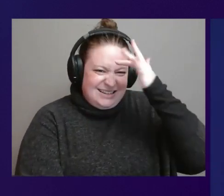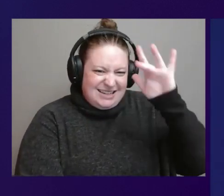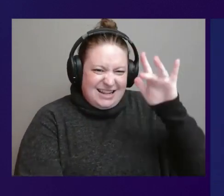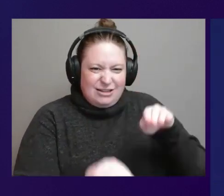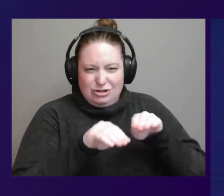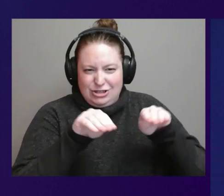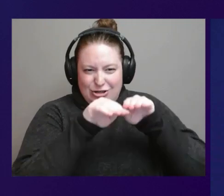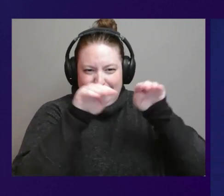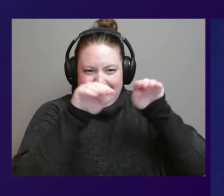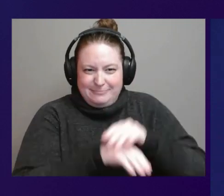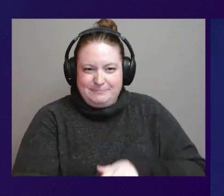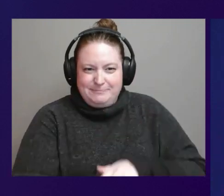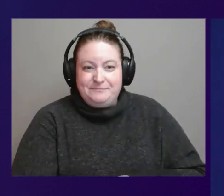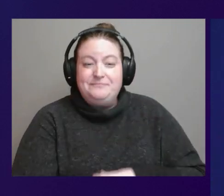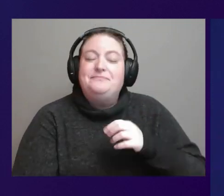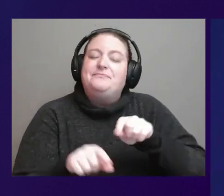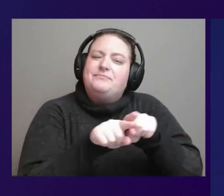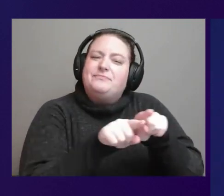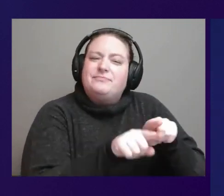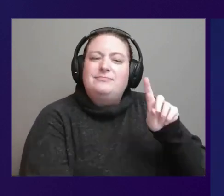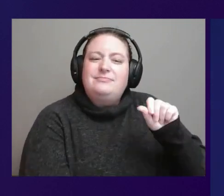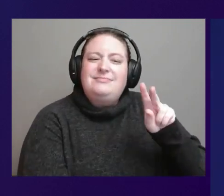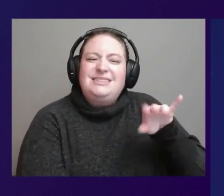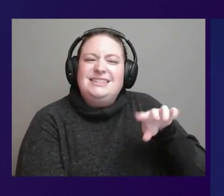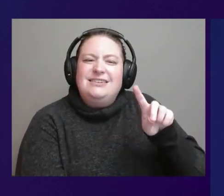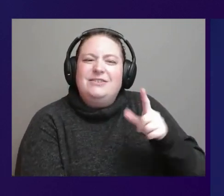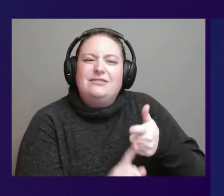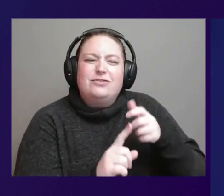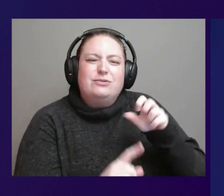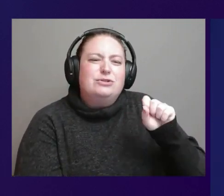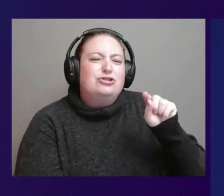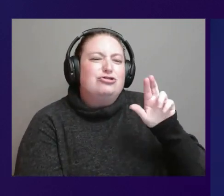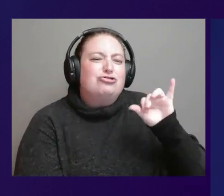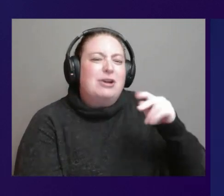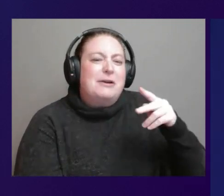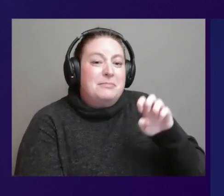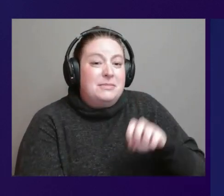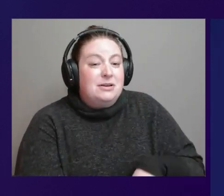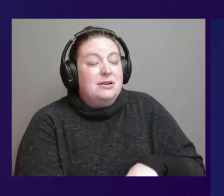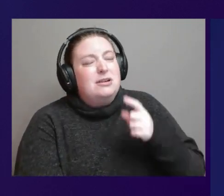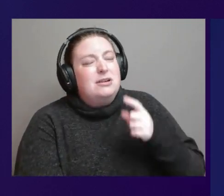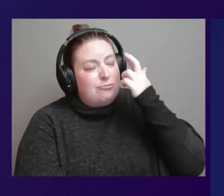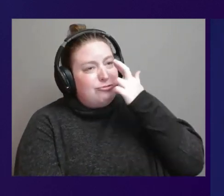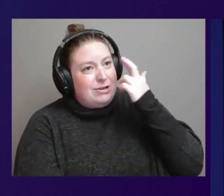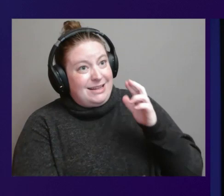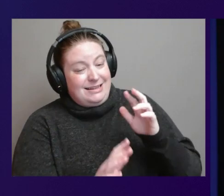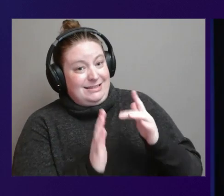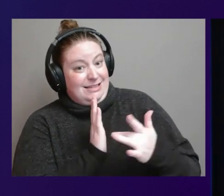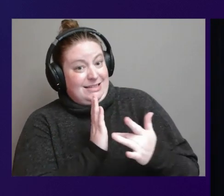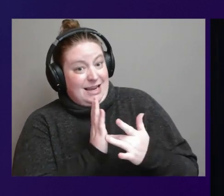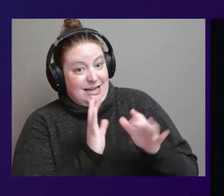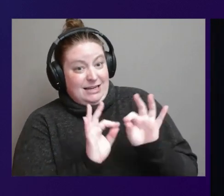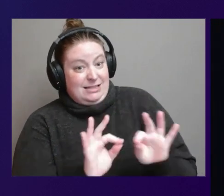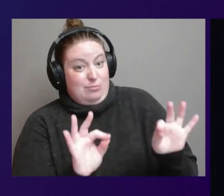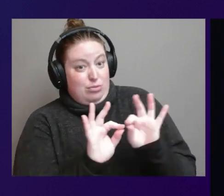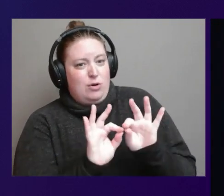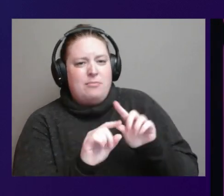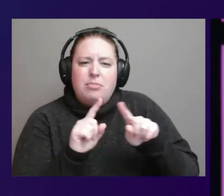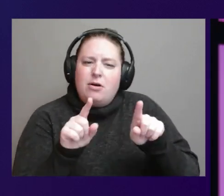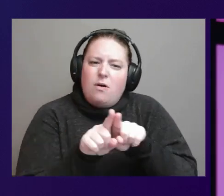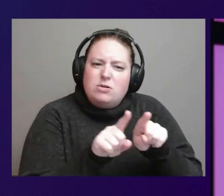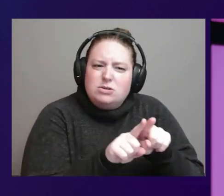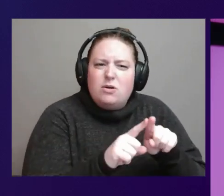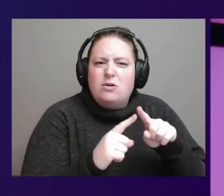when David from Stripe was talking, he said that I realized that the tech is important, but it also is really all about the people. And David had